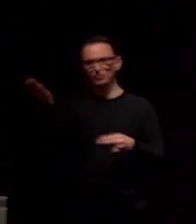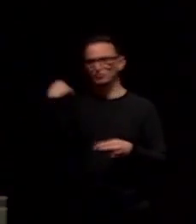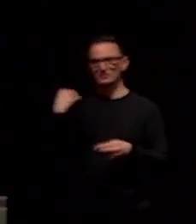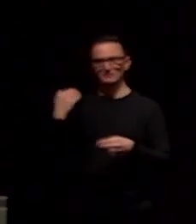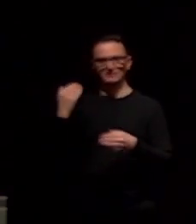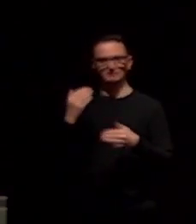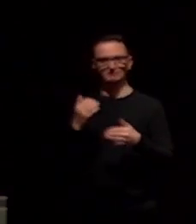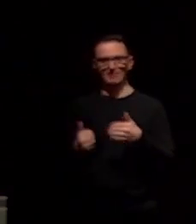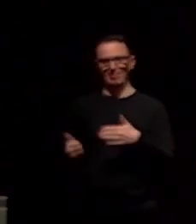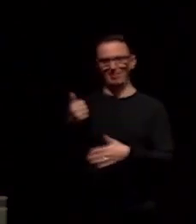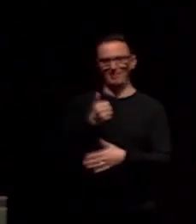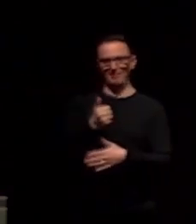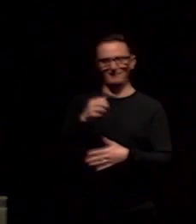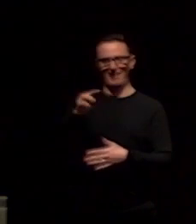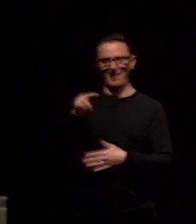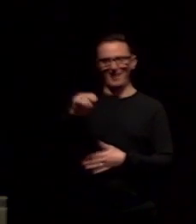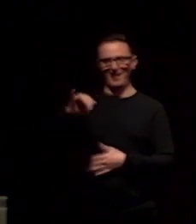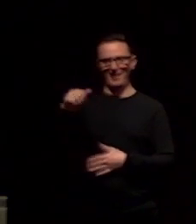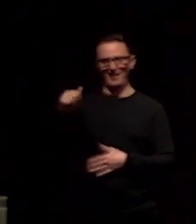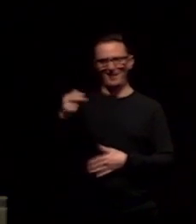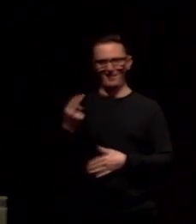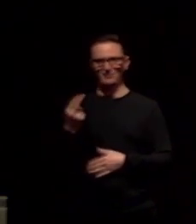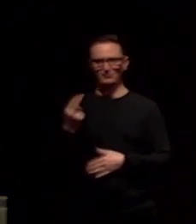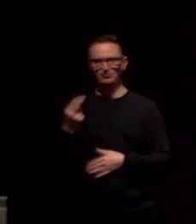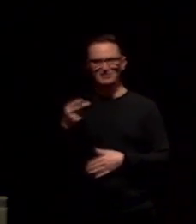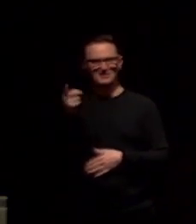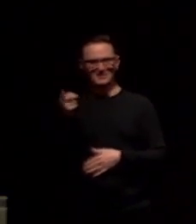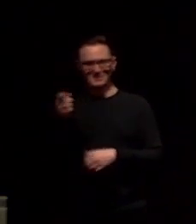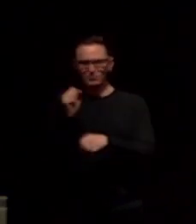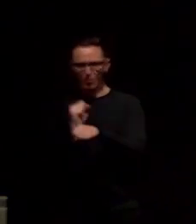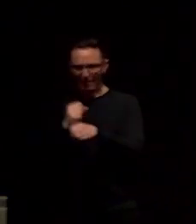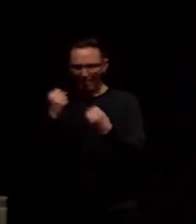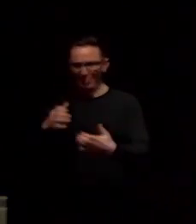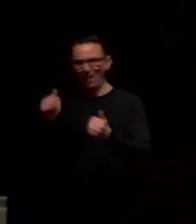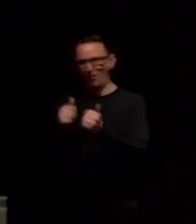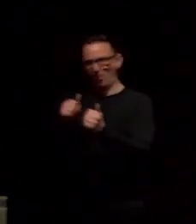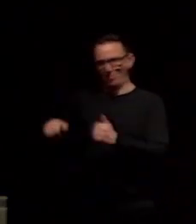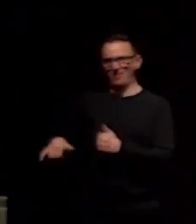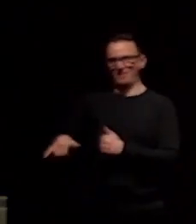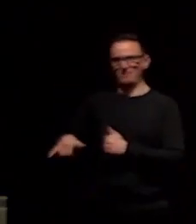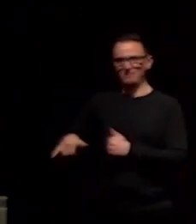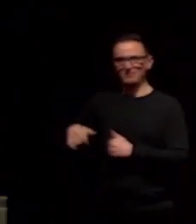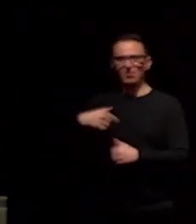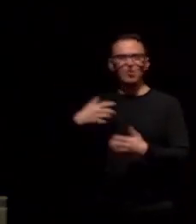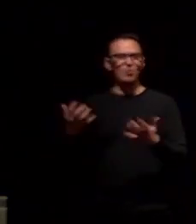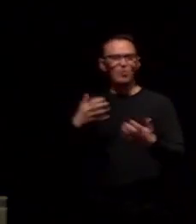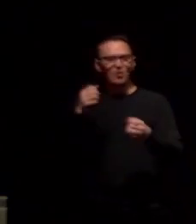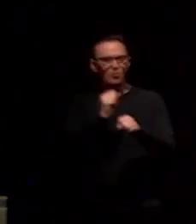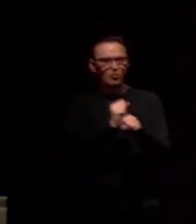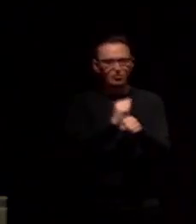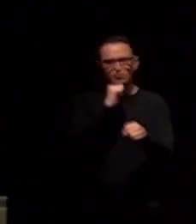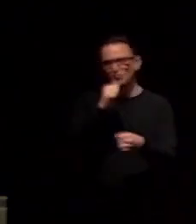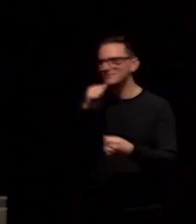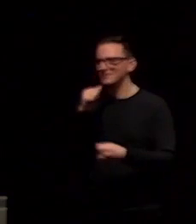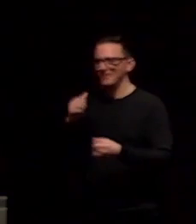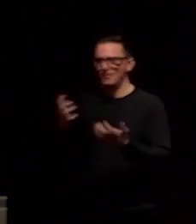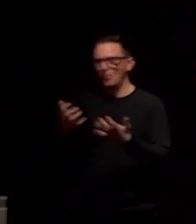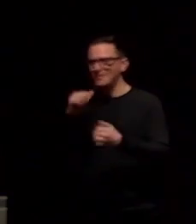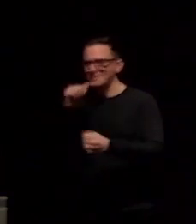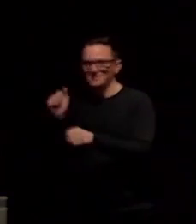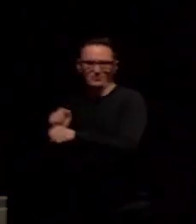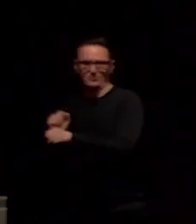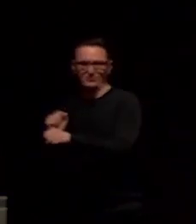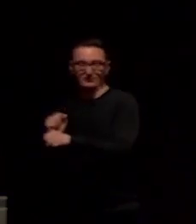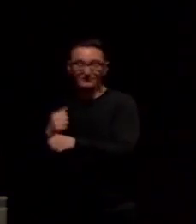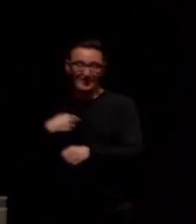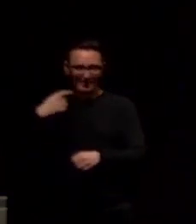of NIMH, and he's done a lot of work in this area, looking at what works and doesn't work. And I think we want to be